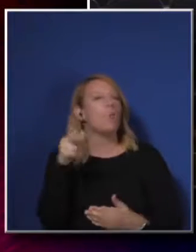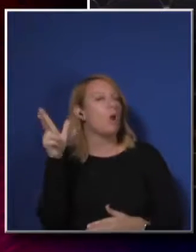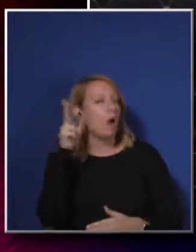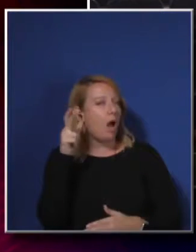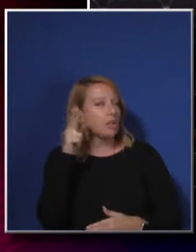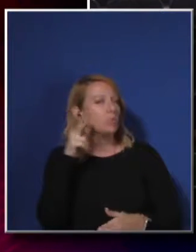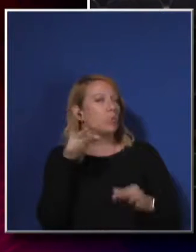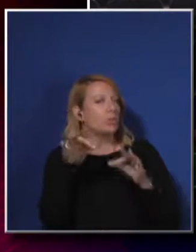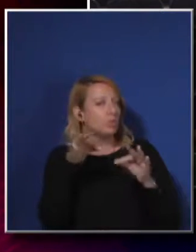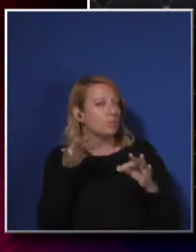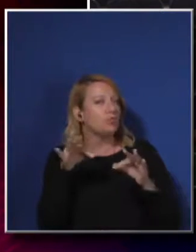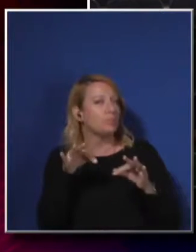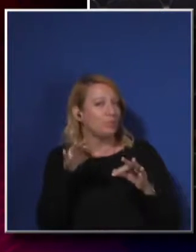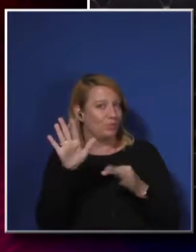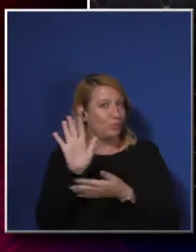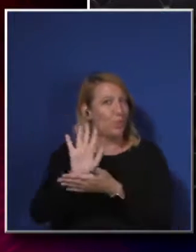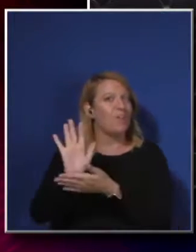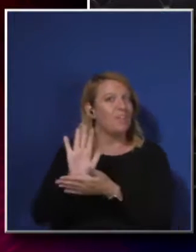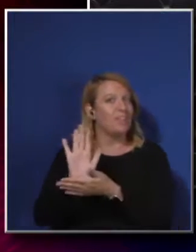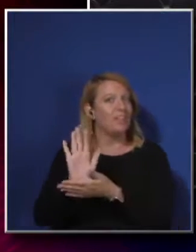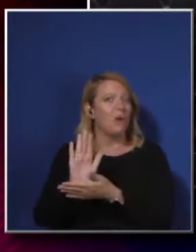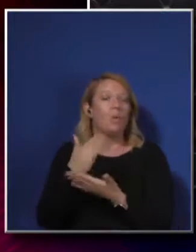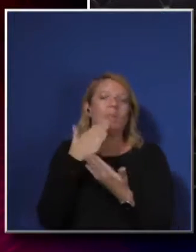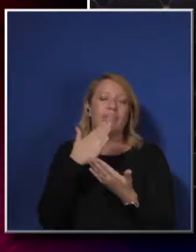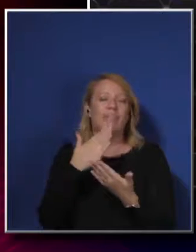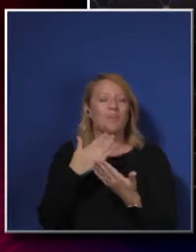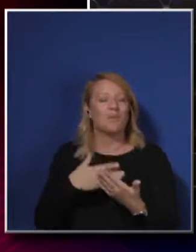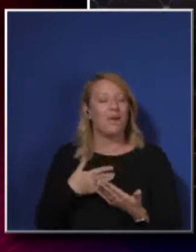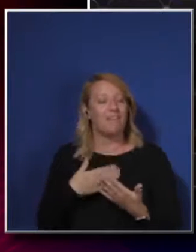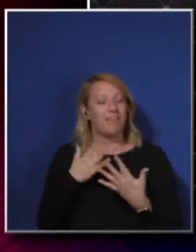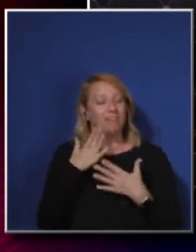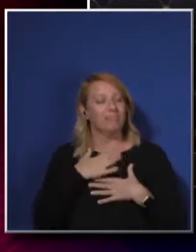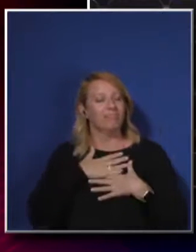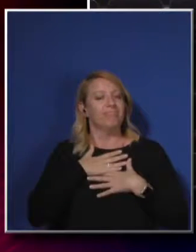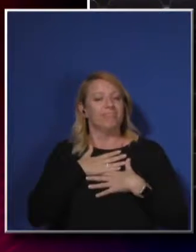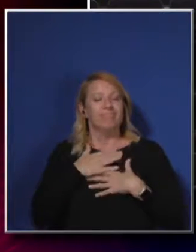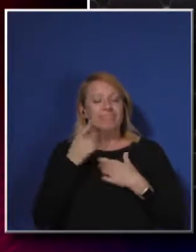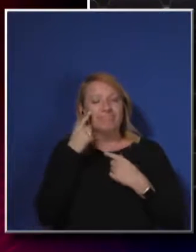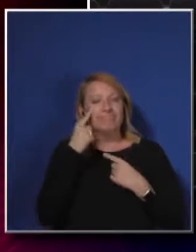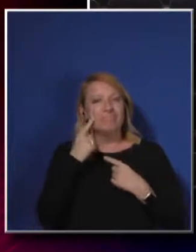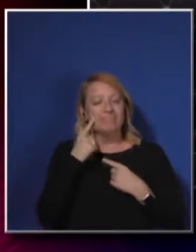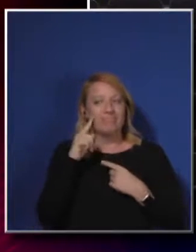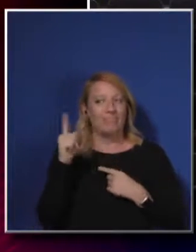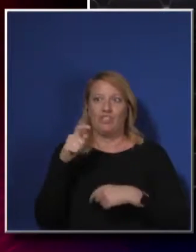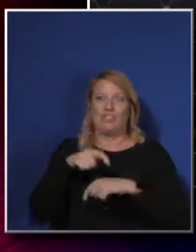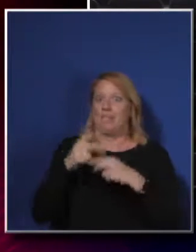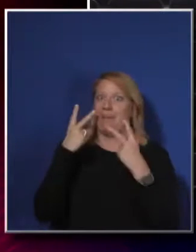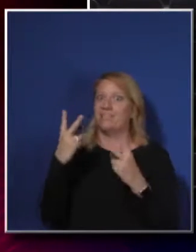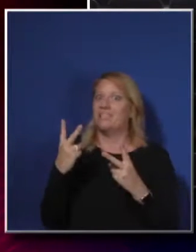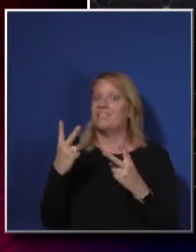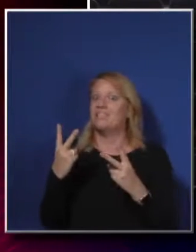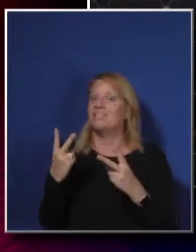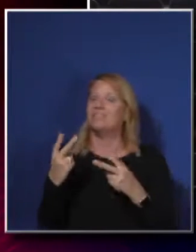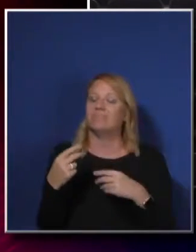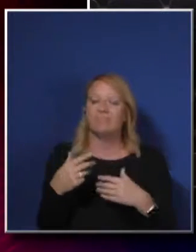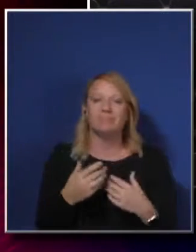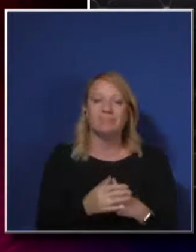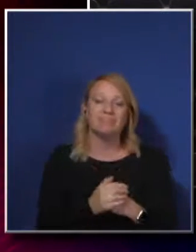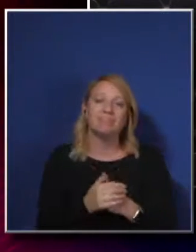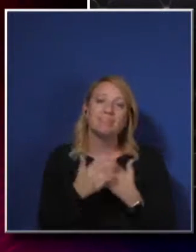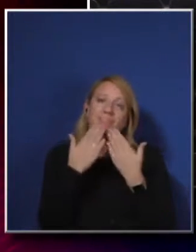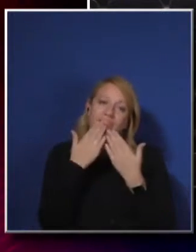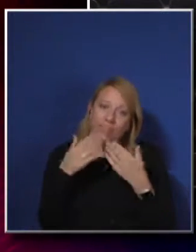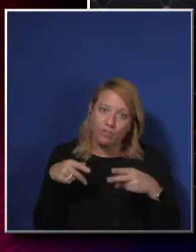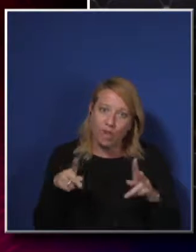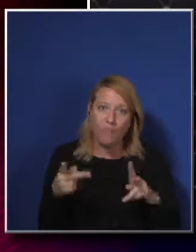video tonight. It actually kind of made me teary-eyed to see that. That's the first time I've seen that here. I appreciate it. Thank you for the opportunity